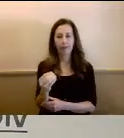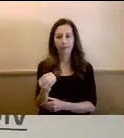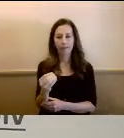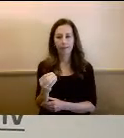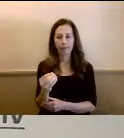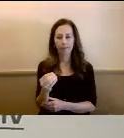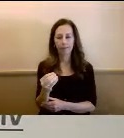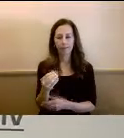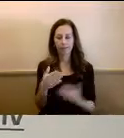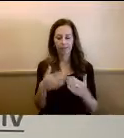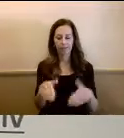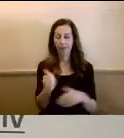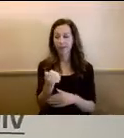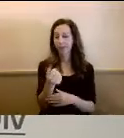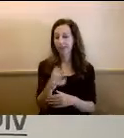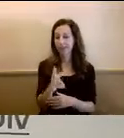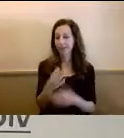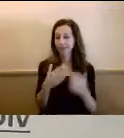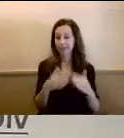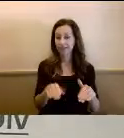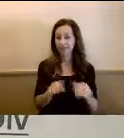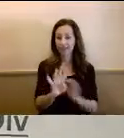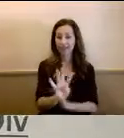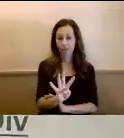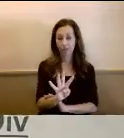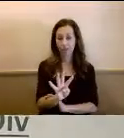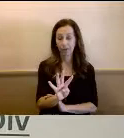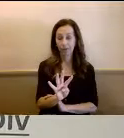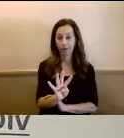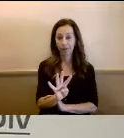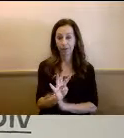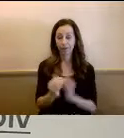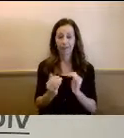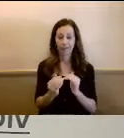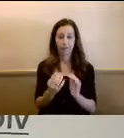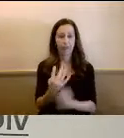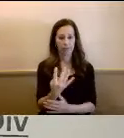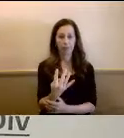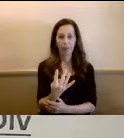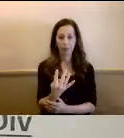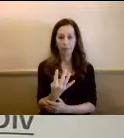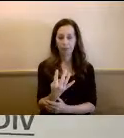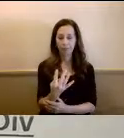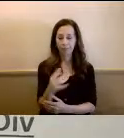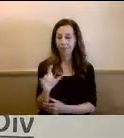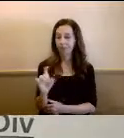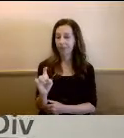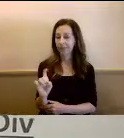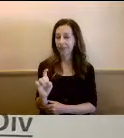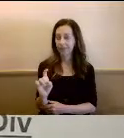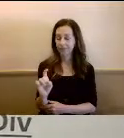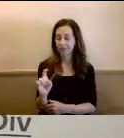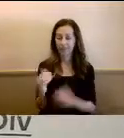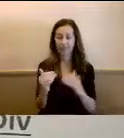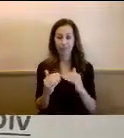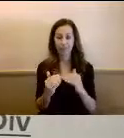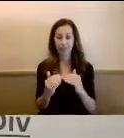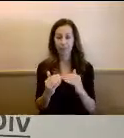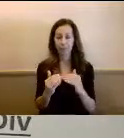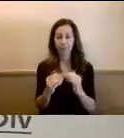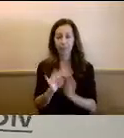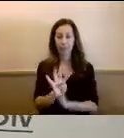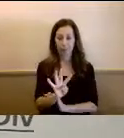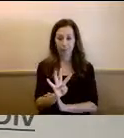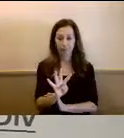Then I'm going to divide 16 by 4. That's going to be 4. So x